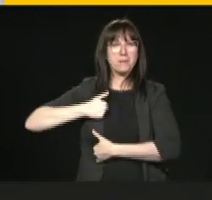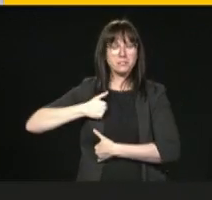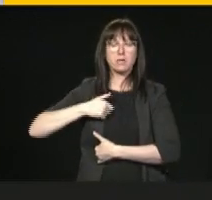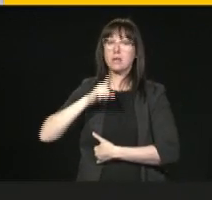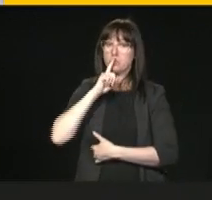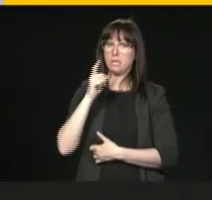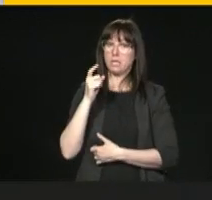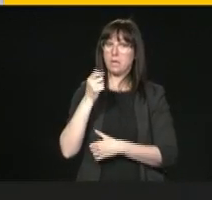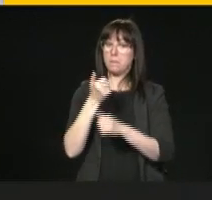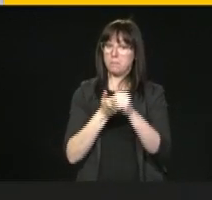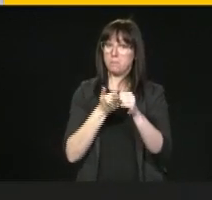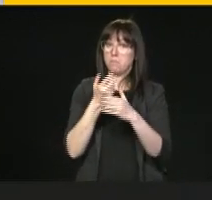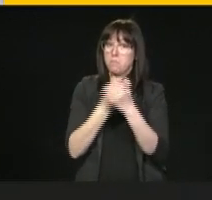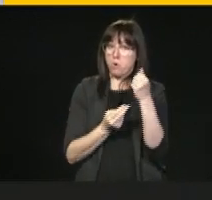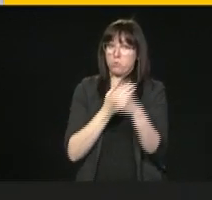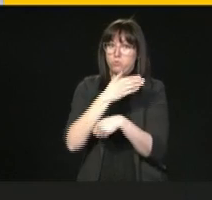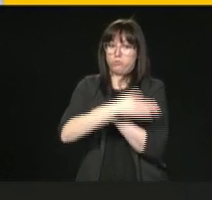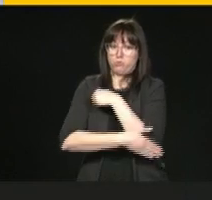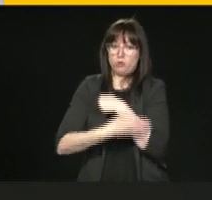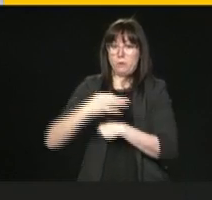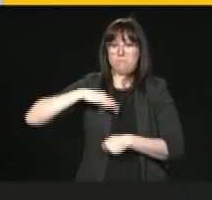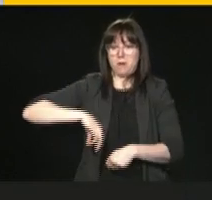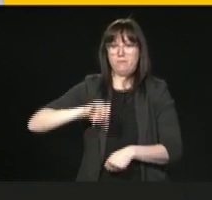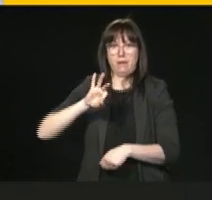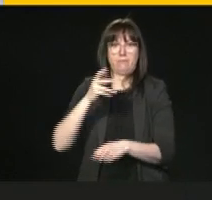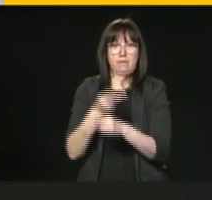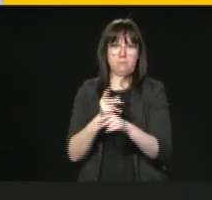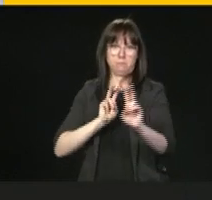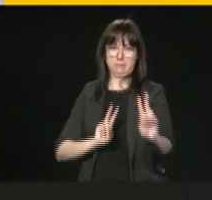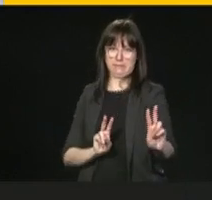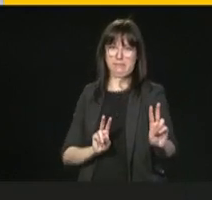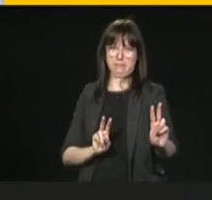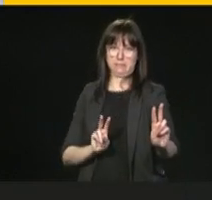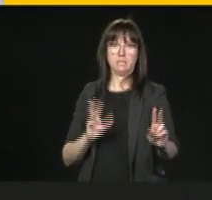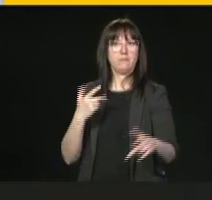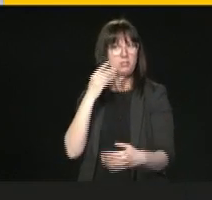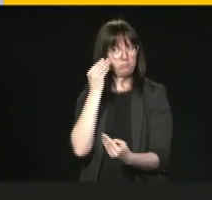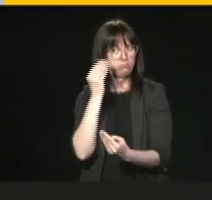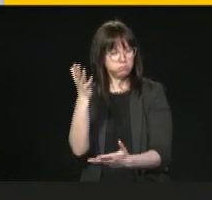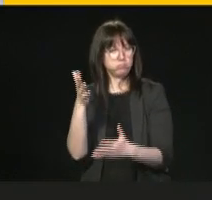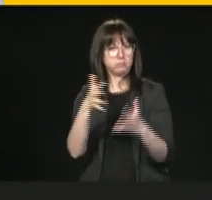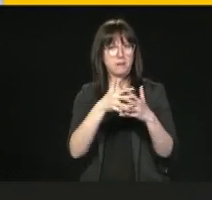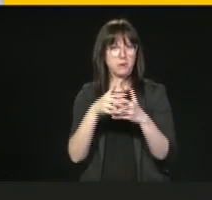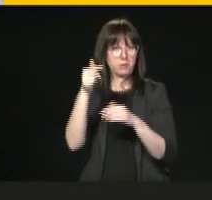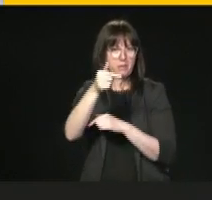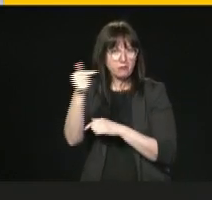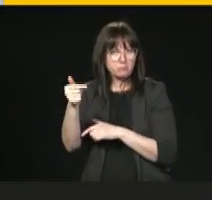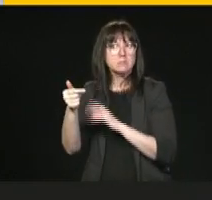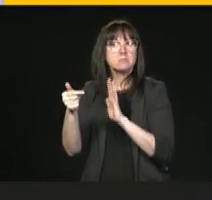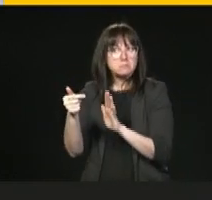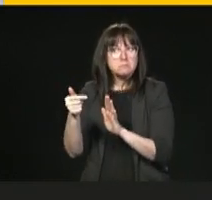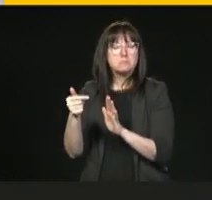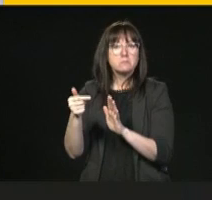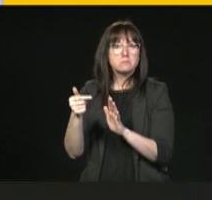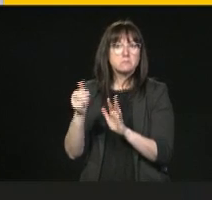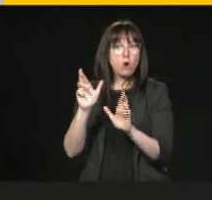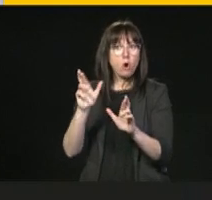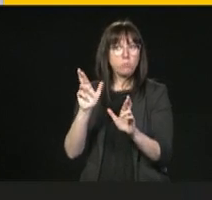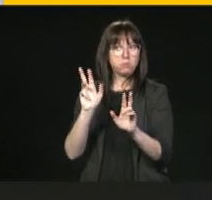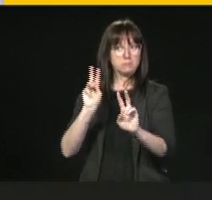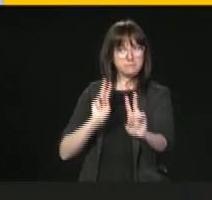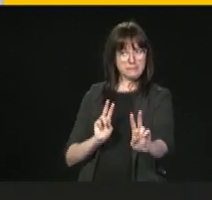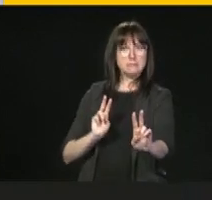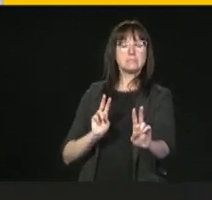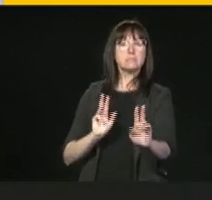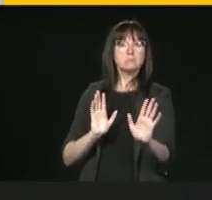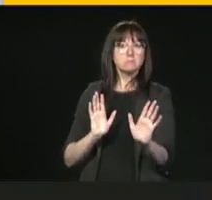continue to have that. That is exactly what we have expressed to the U.S. administration, and this is what we continue to